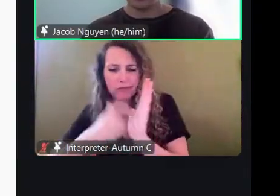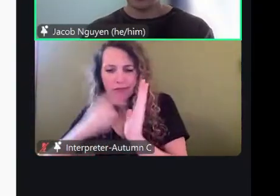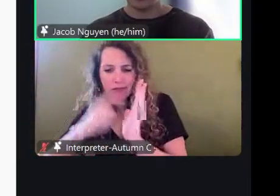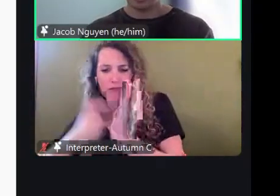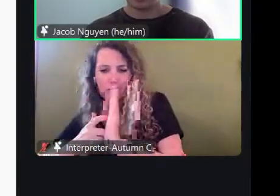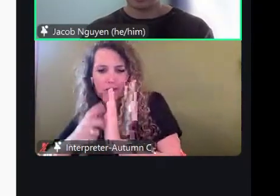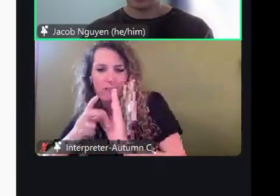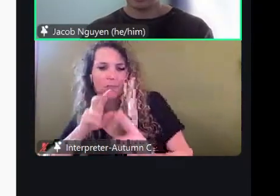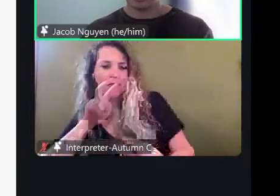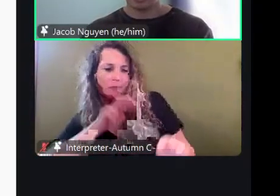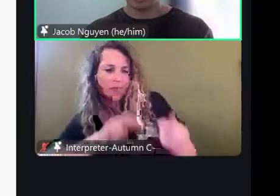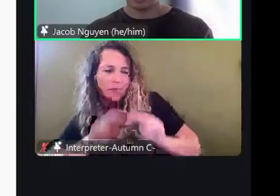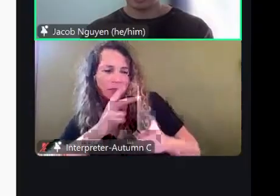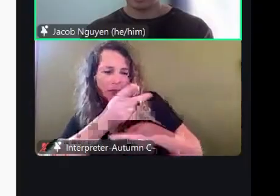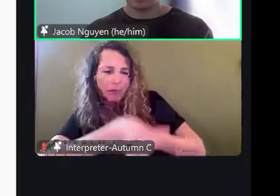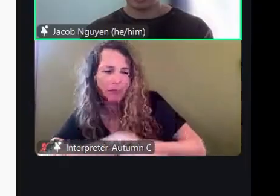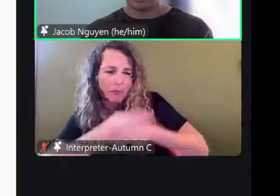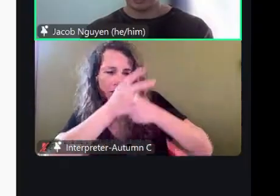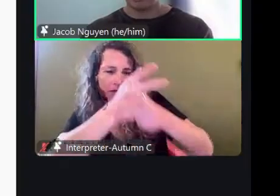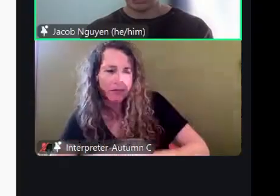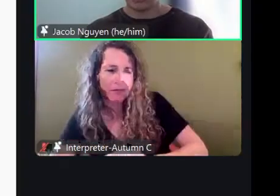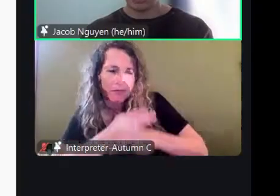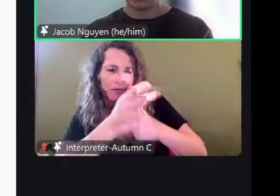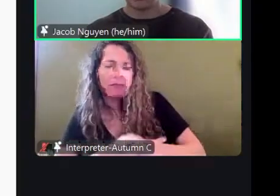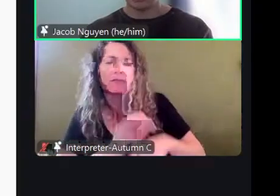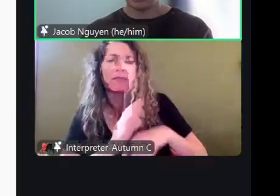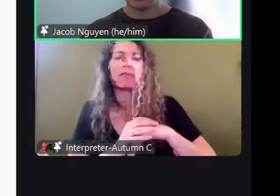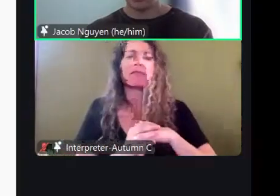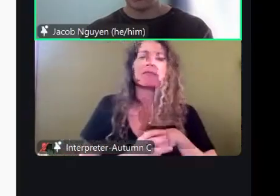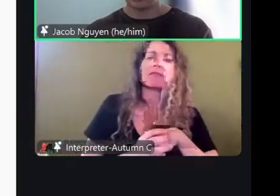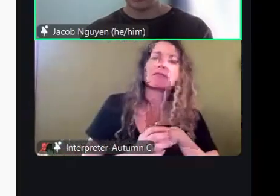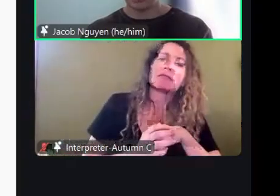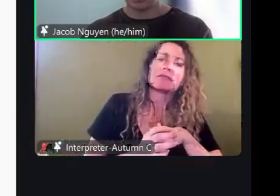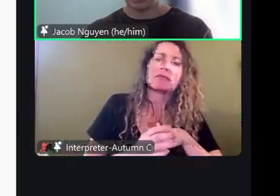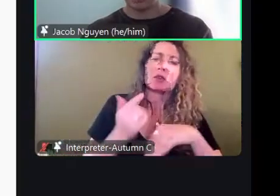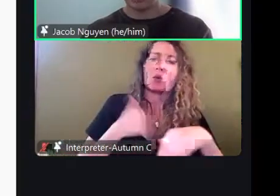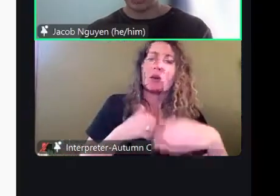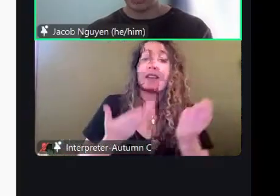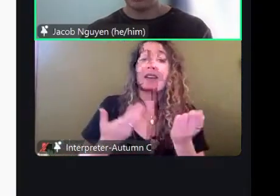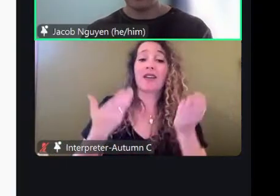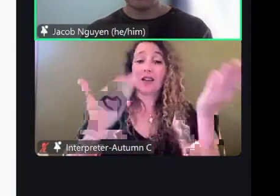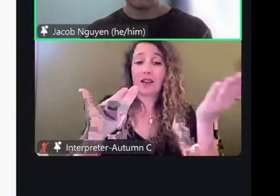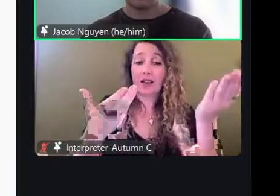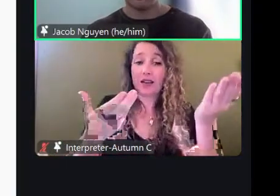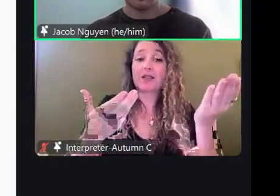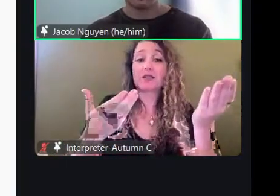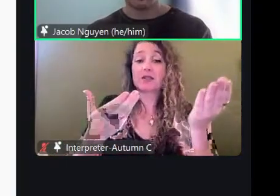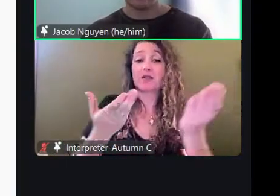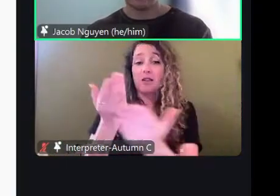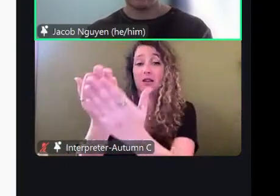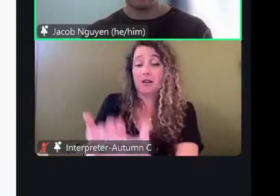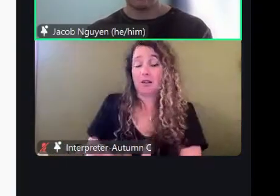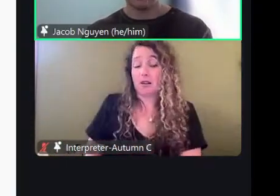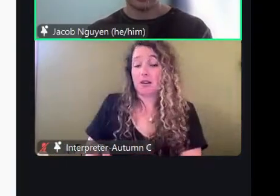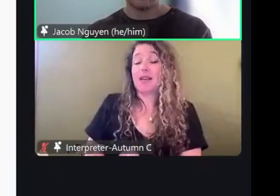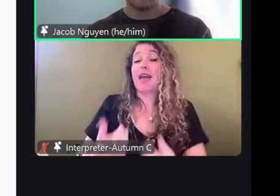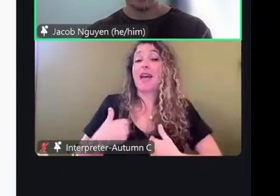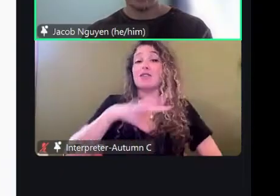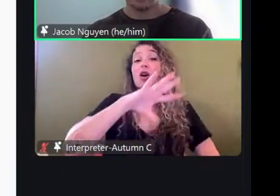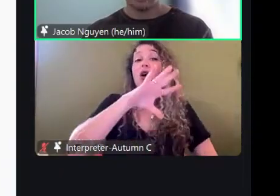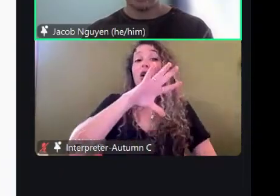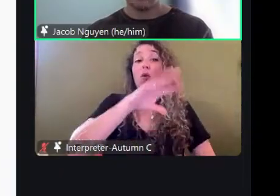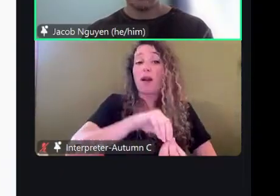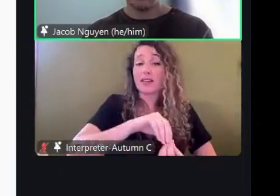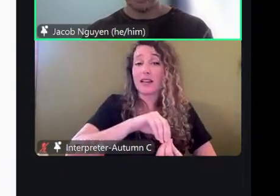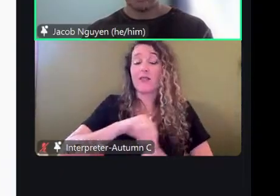monitored. We also believe that we have enhanced validity through our mixed methods design, as it combines quantitative and